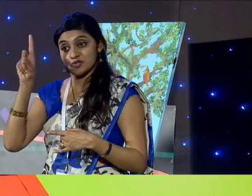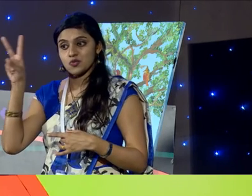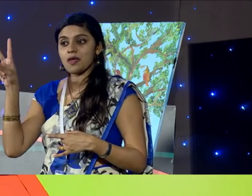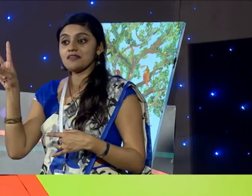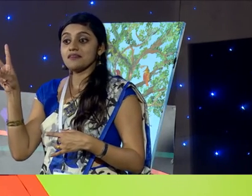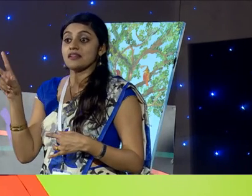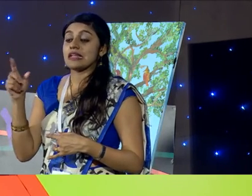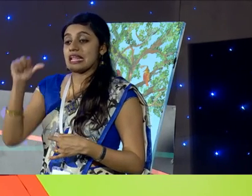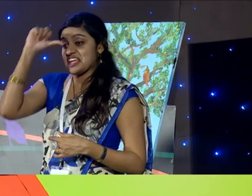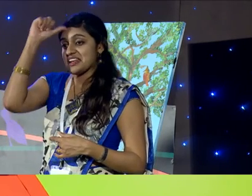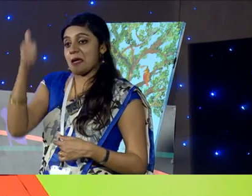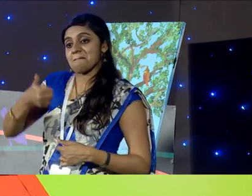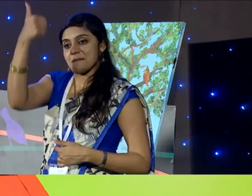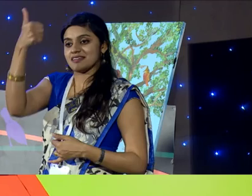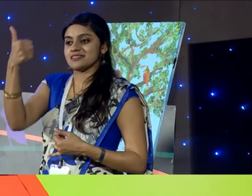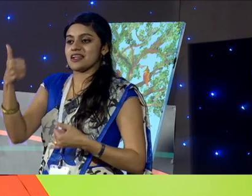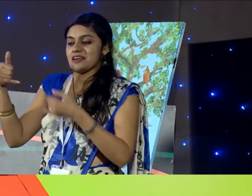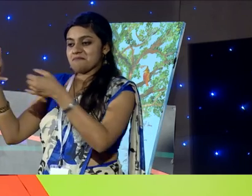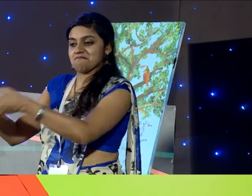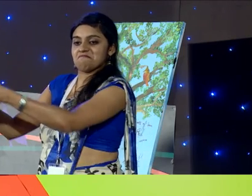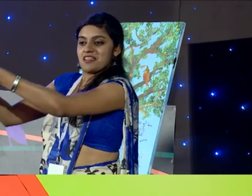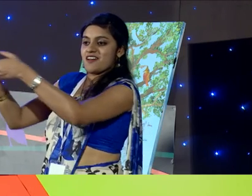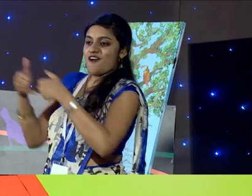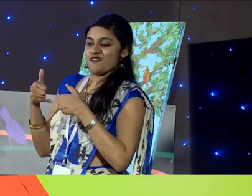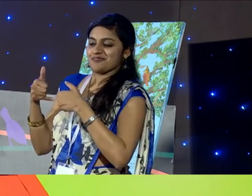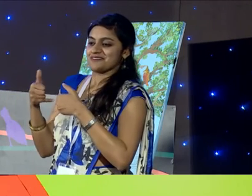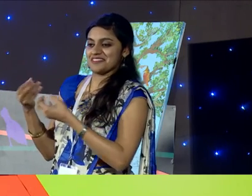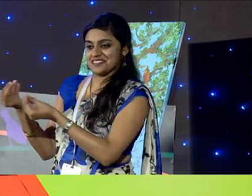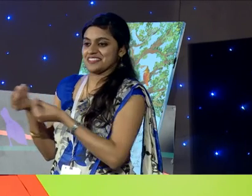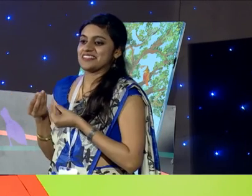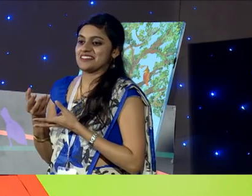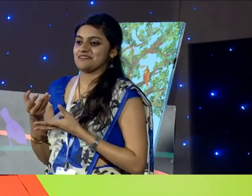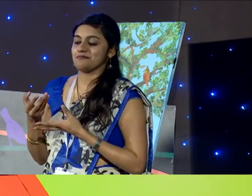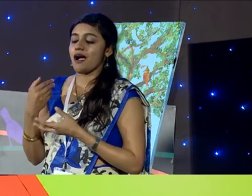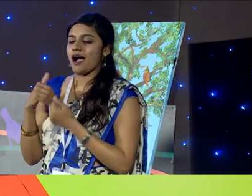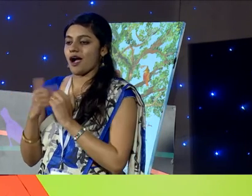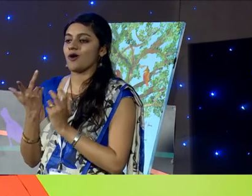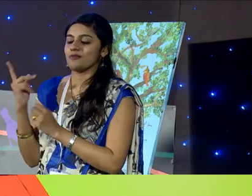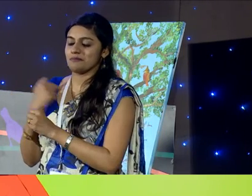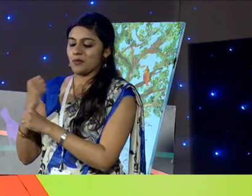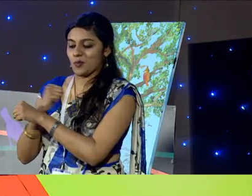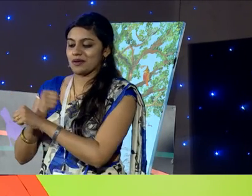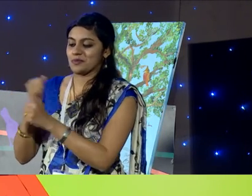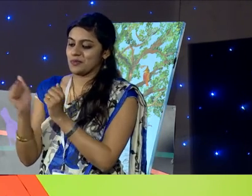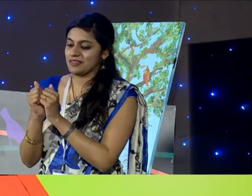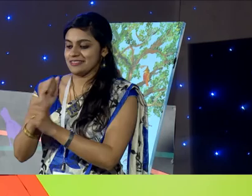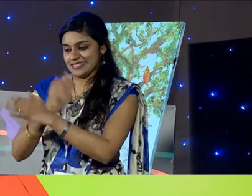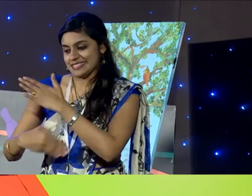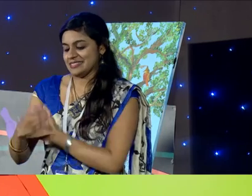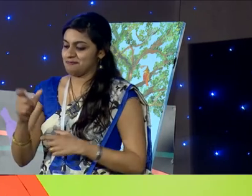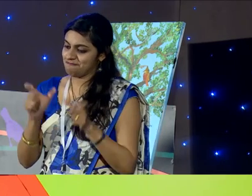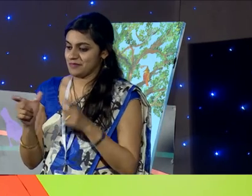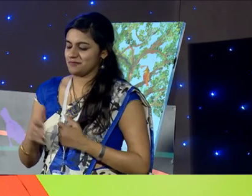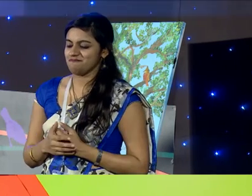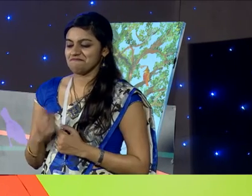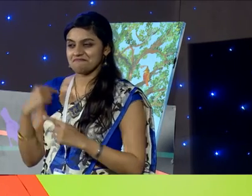from the President of India for role model and best employer of people with disability. So all in all, it's been a very